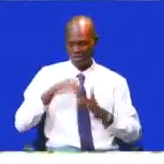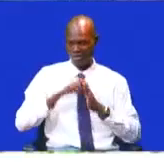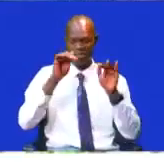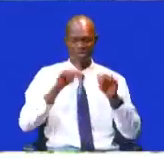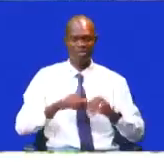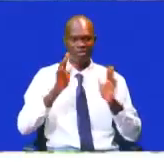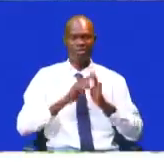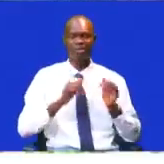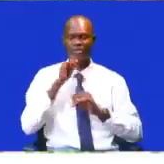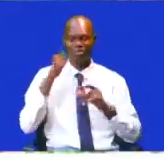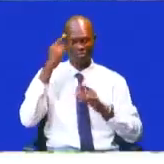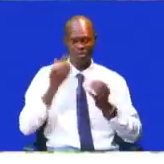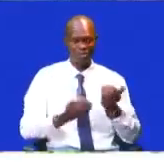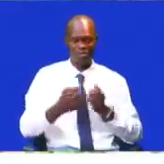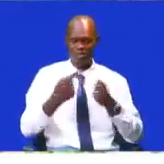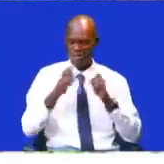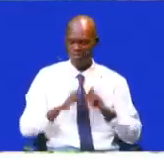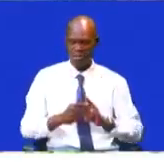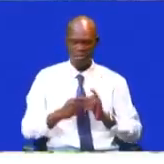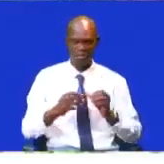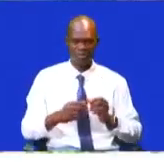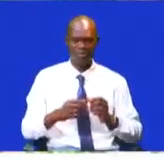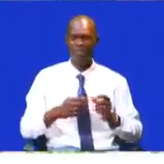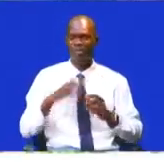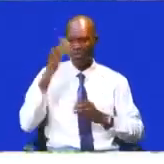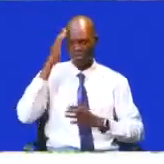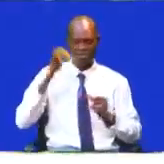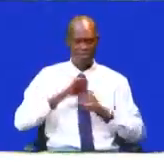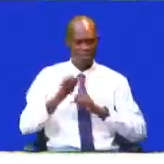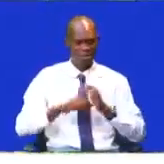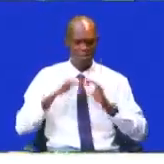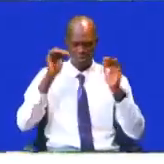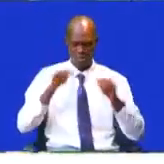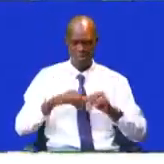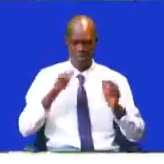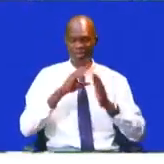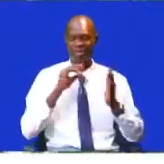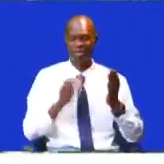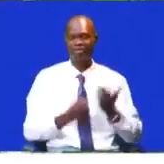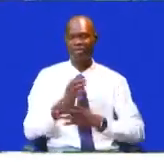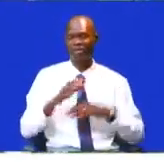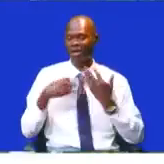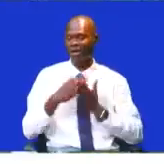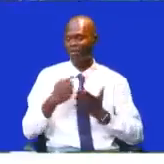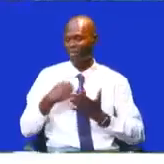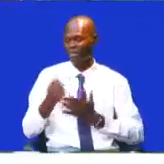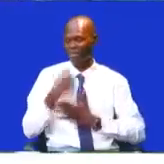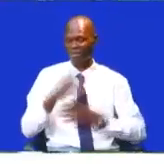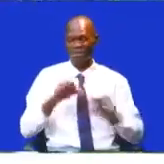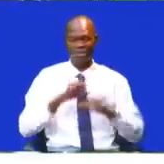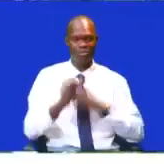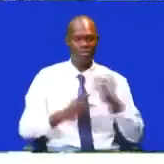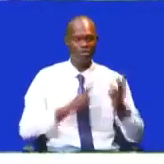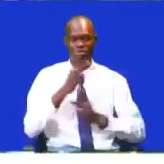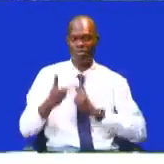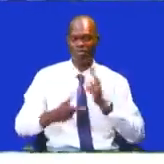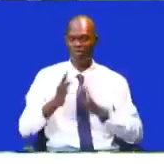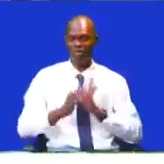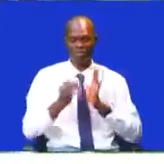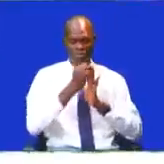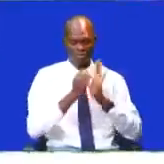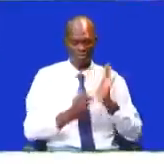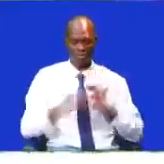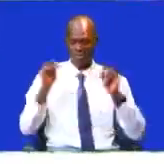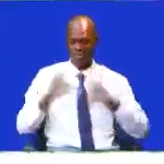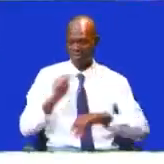apura, pur mar ohala, wang'e nafas mopogore mantie weche mag agriculture kaka asewacho ni kata value chains mopogore. Cause ma bende wantie gi